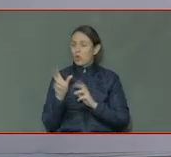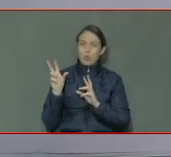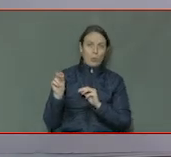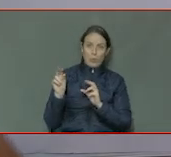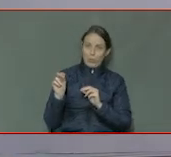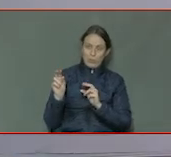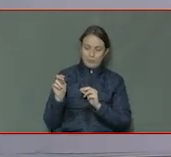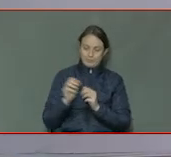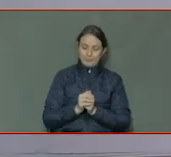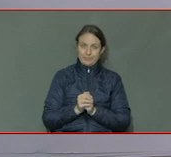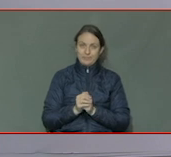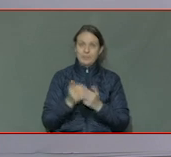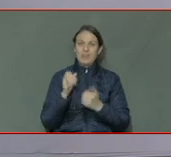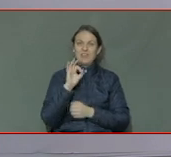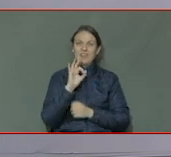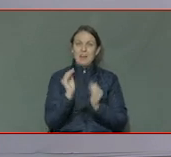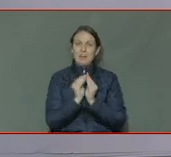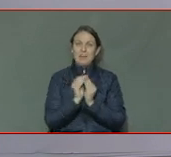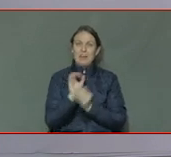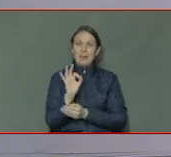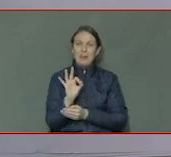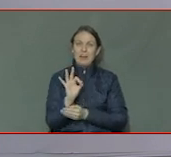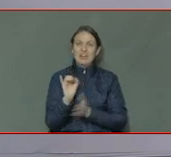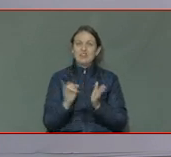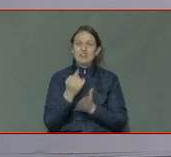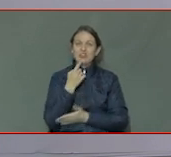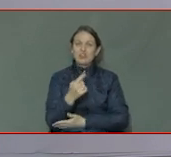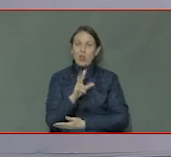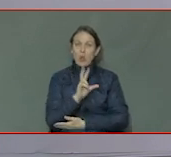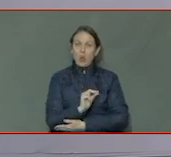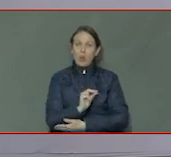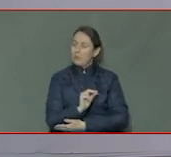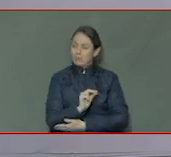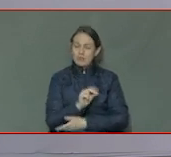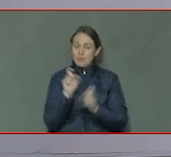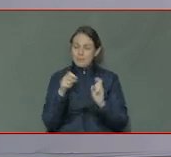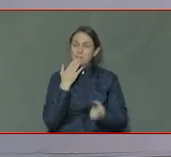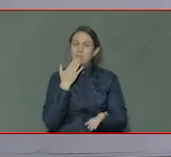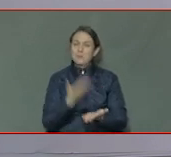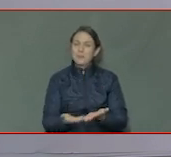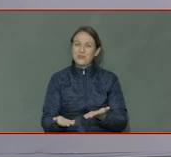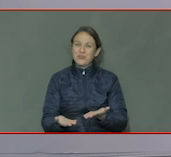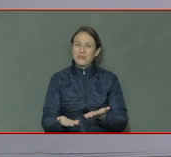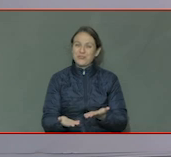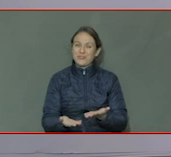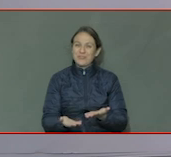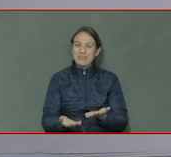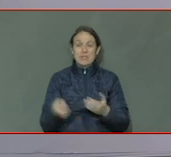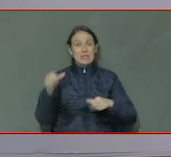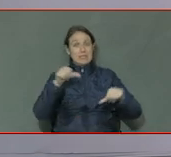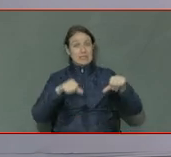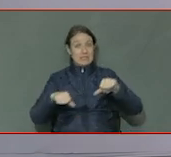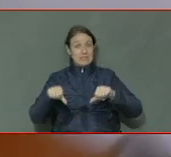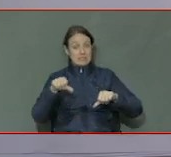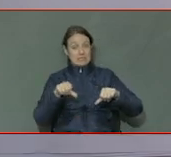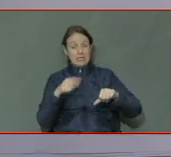Okay, but now it counts 3 marks, so I can't just write no. Boys and girls, in science, if